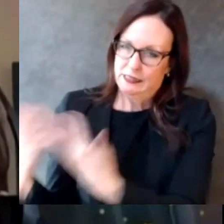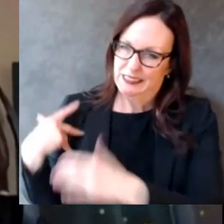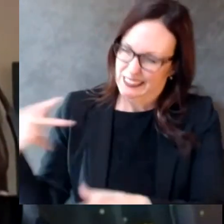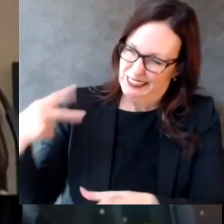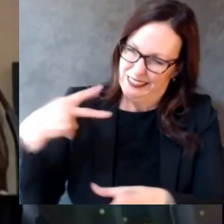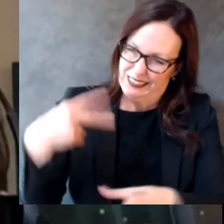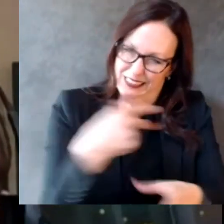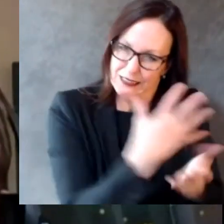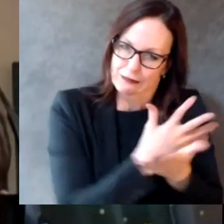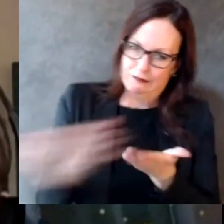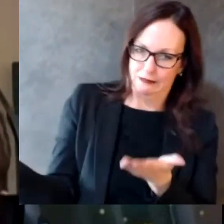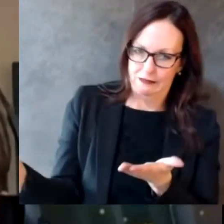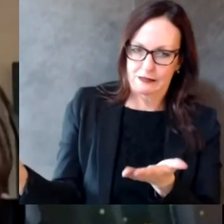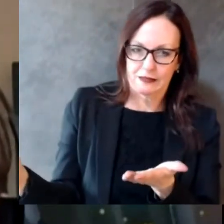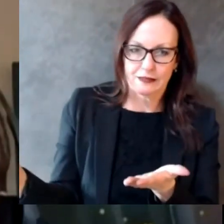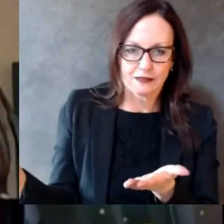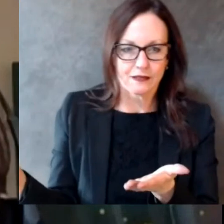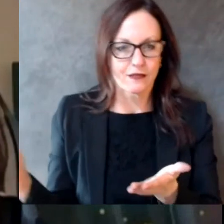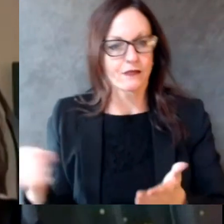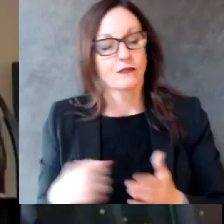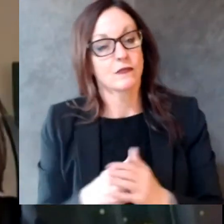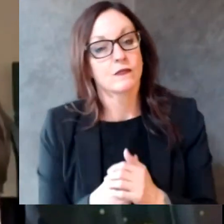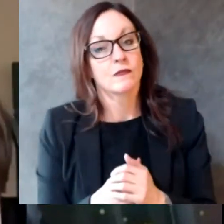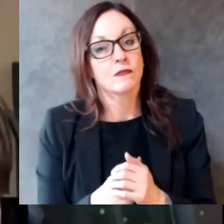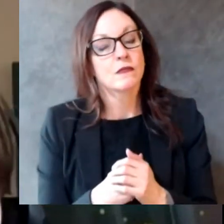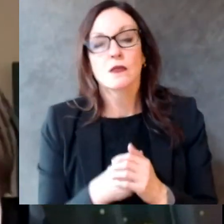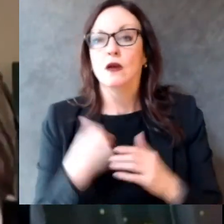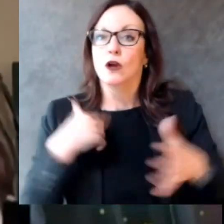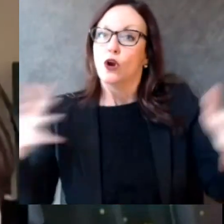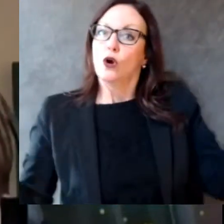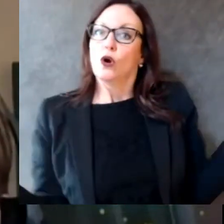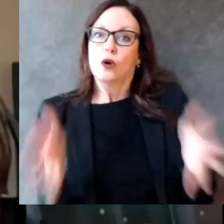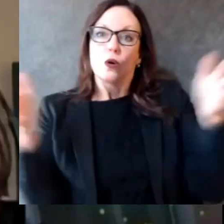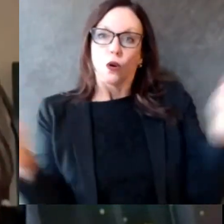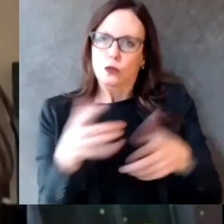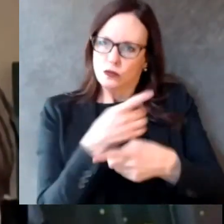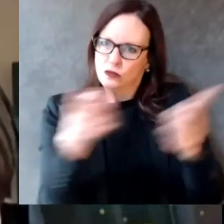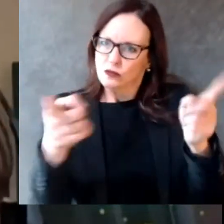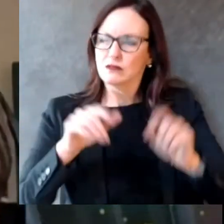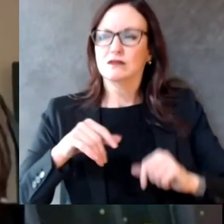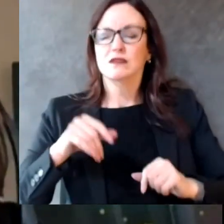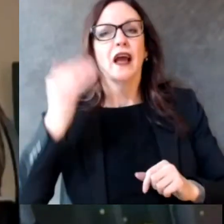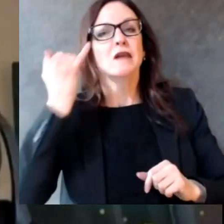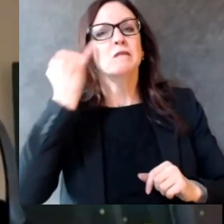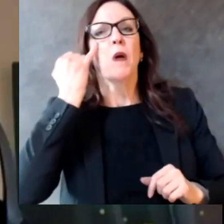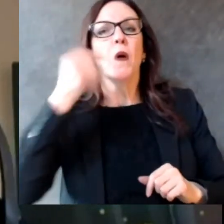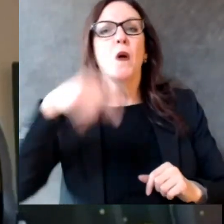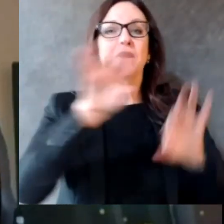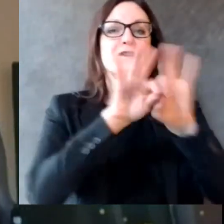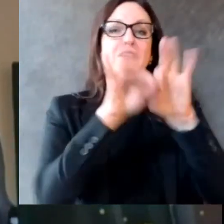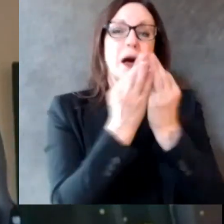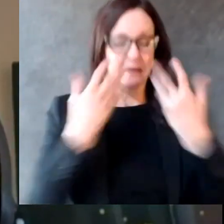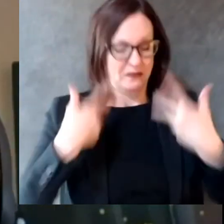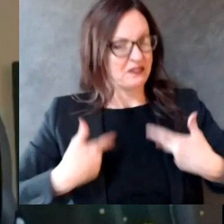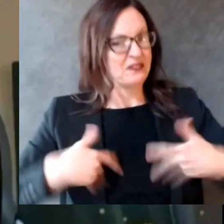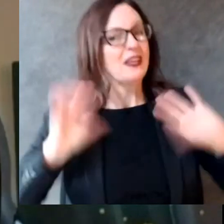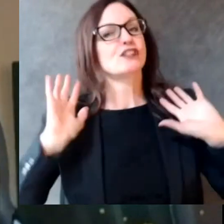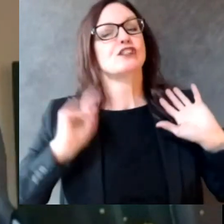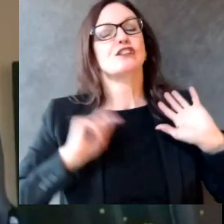wants to be vaccinated in front of you, puncture a vial, get a dose out, and get that person vaccinated.